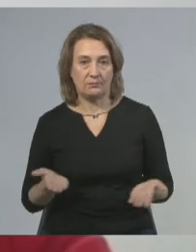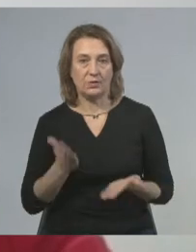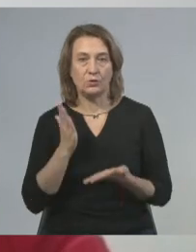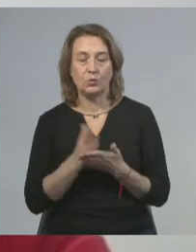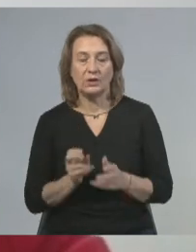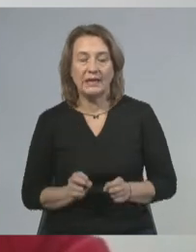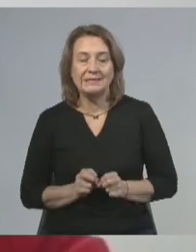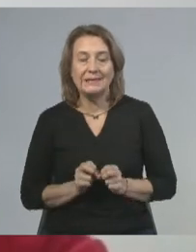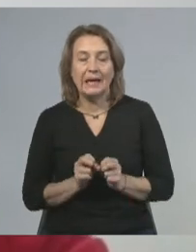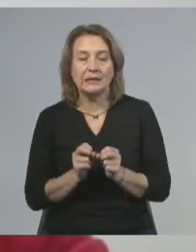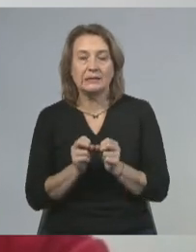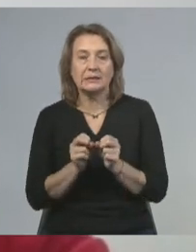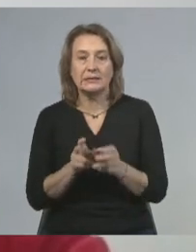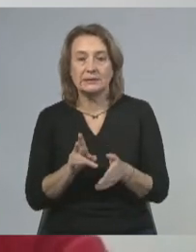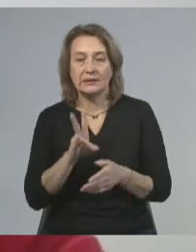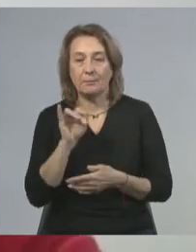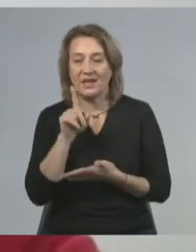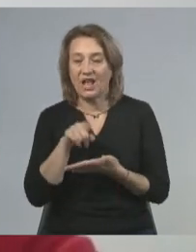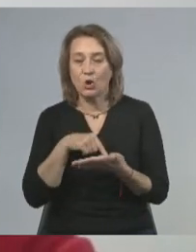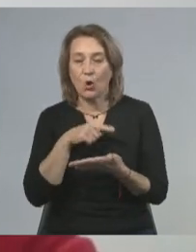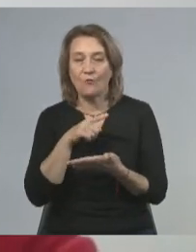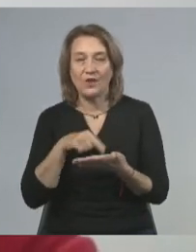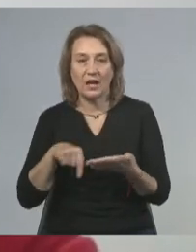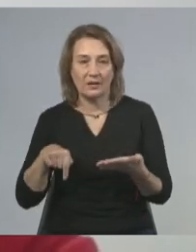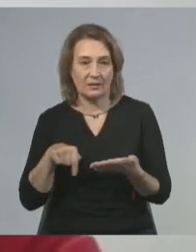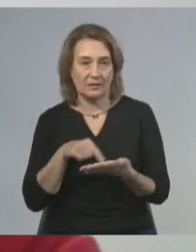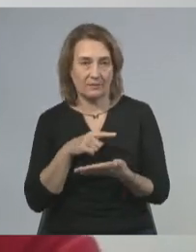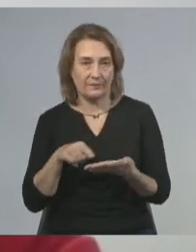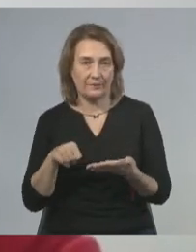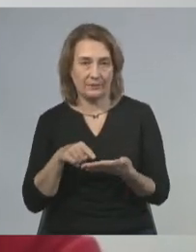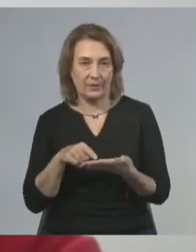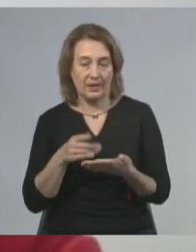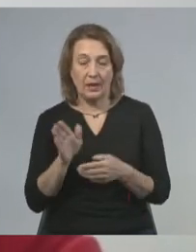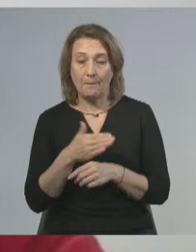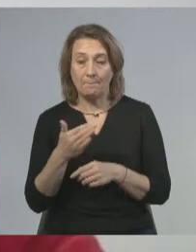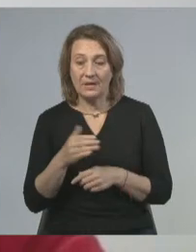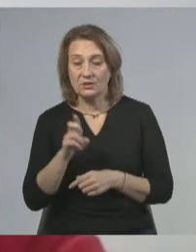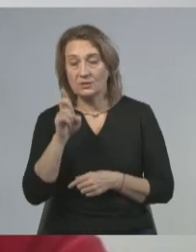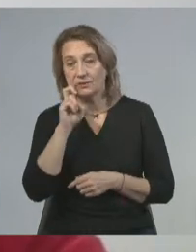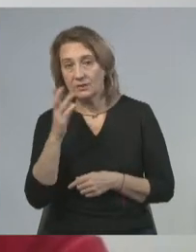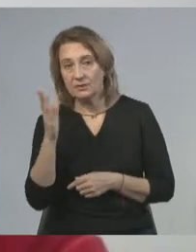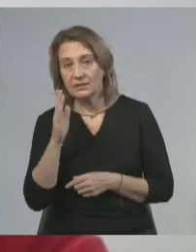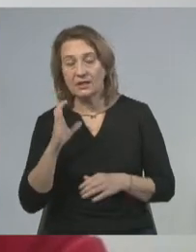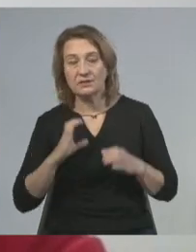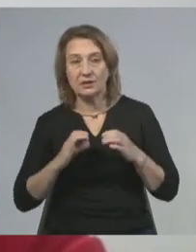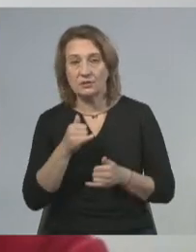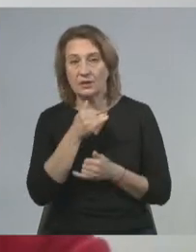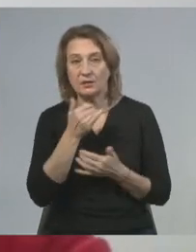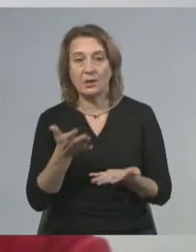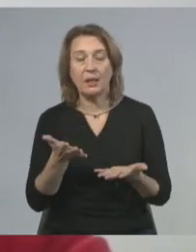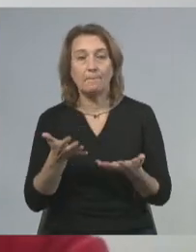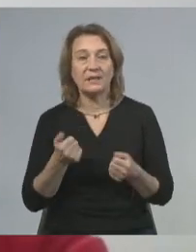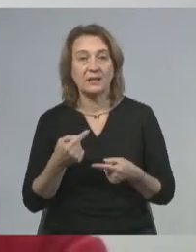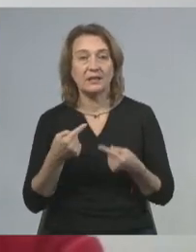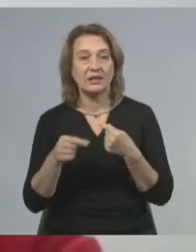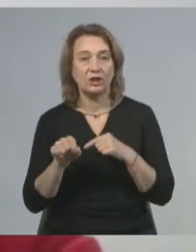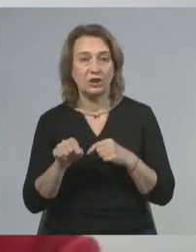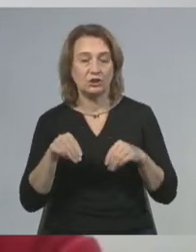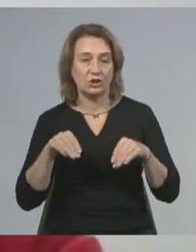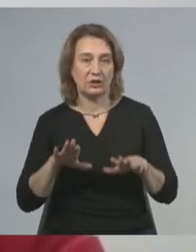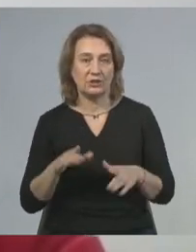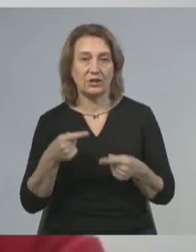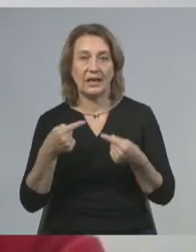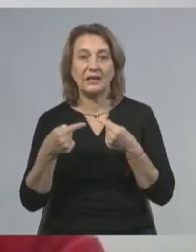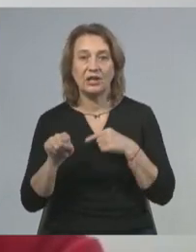vote there is a higher risk that the trust in the institutions will fall the